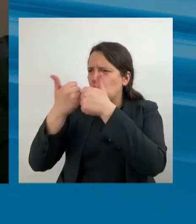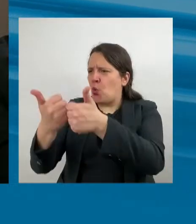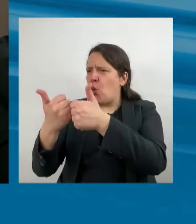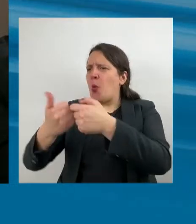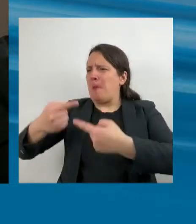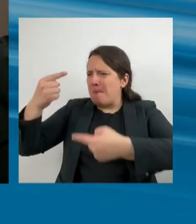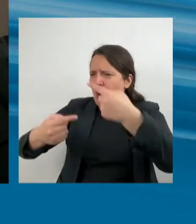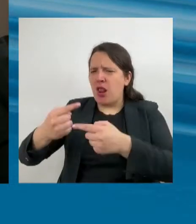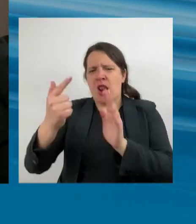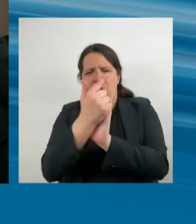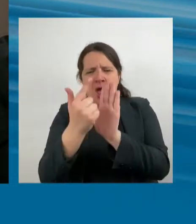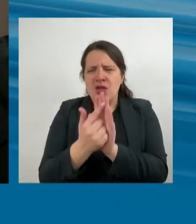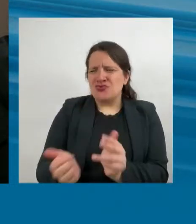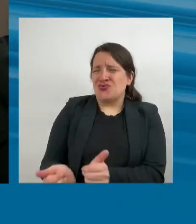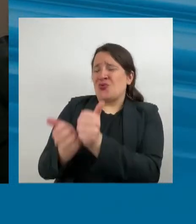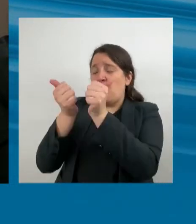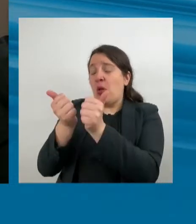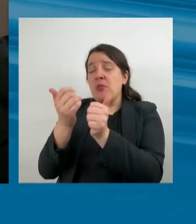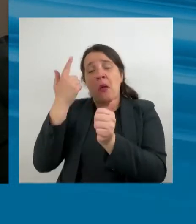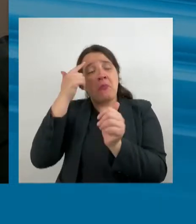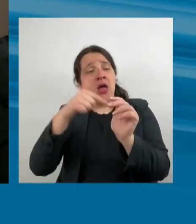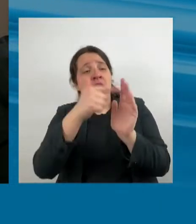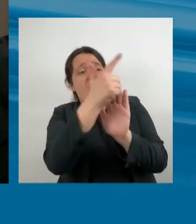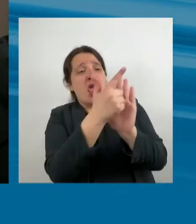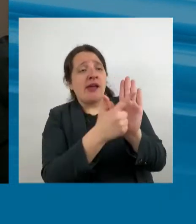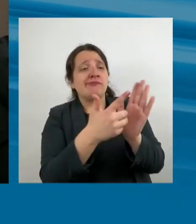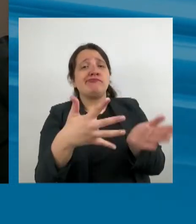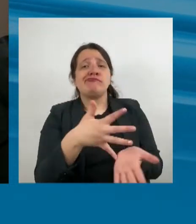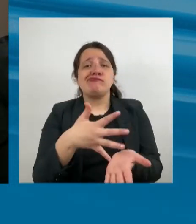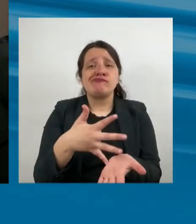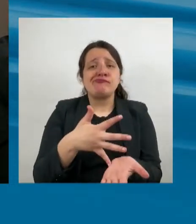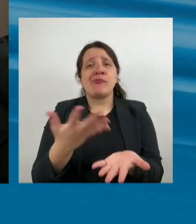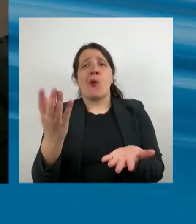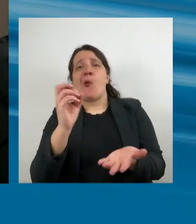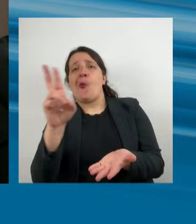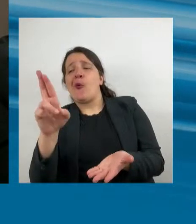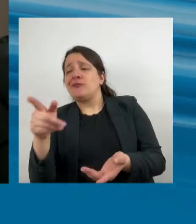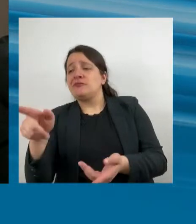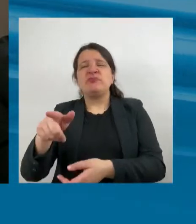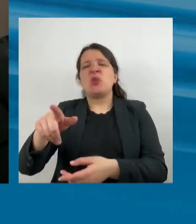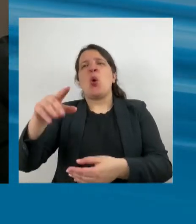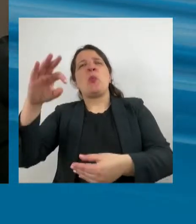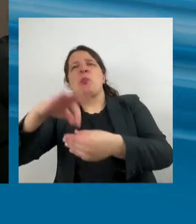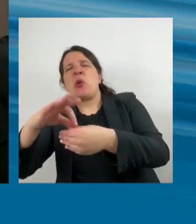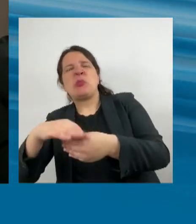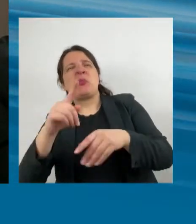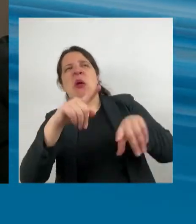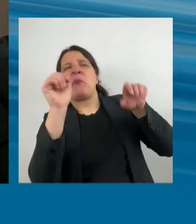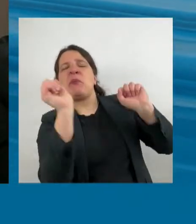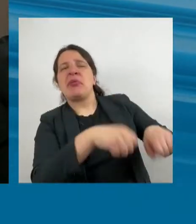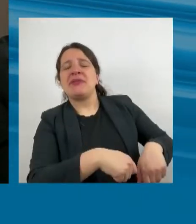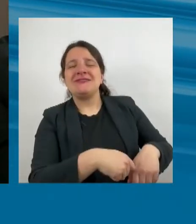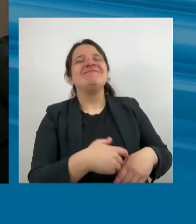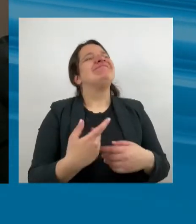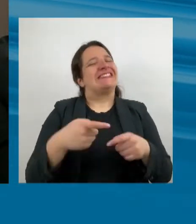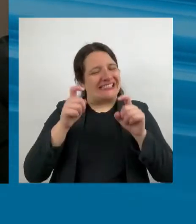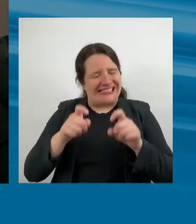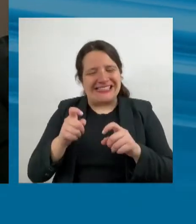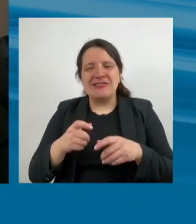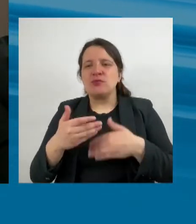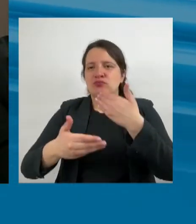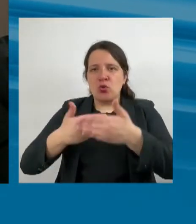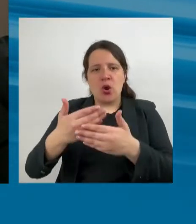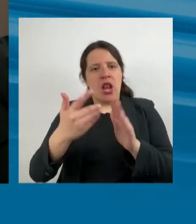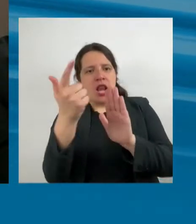And we need to support the progressive policies with a legislative agenda that could deliver for